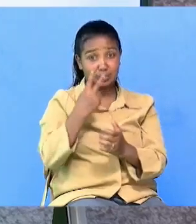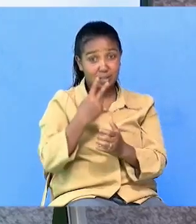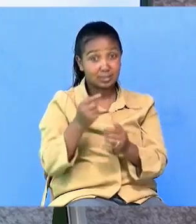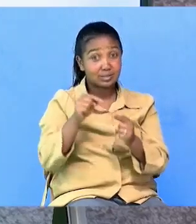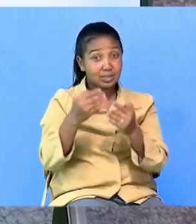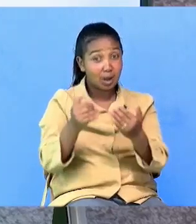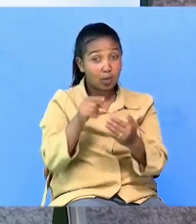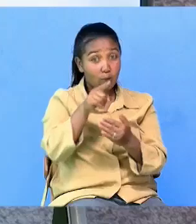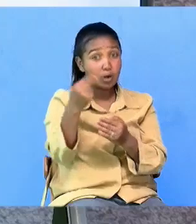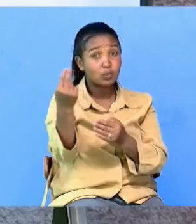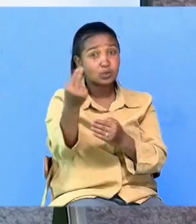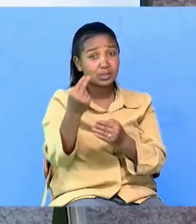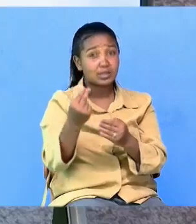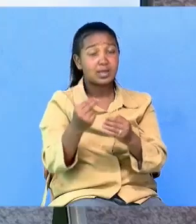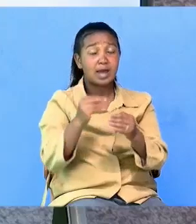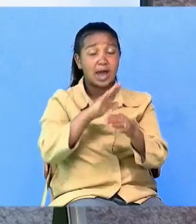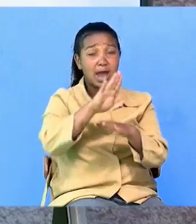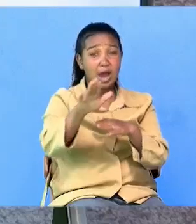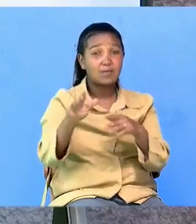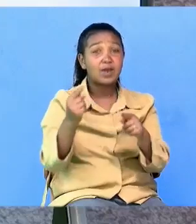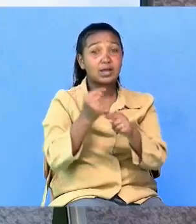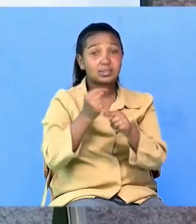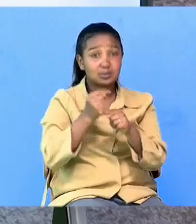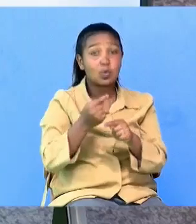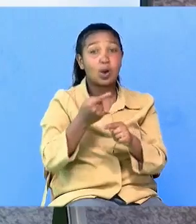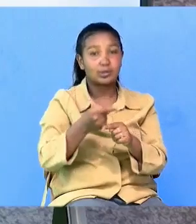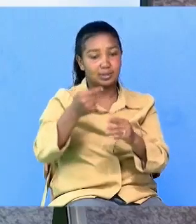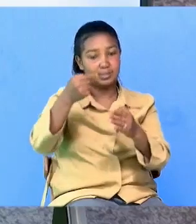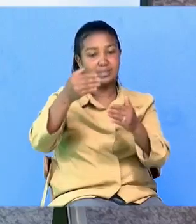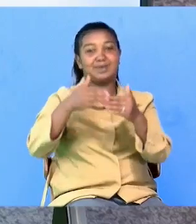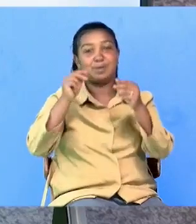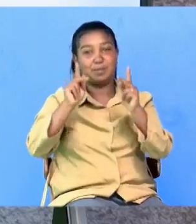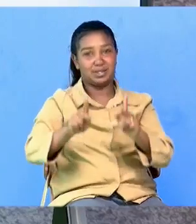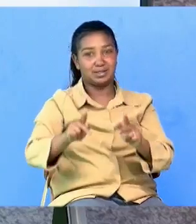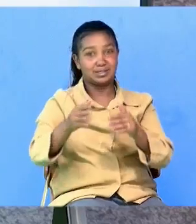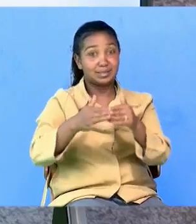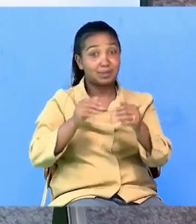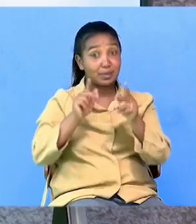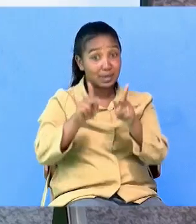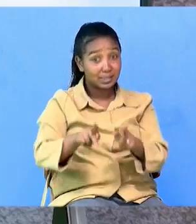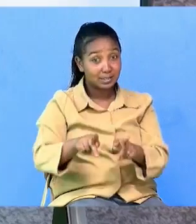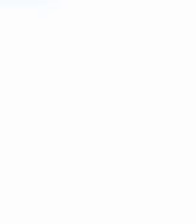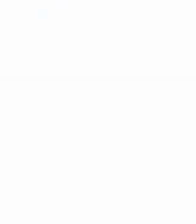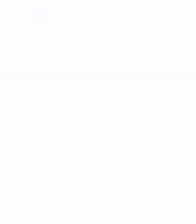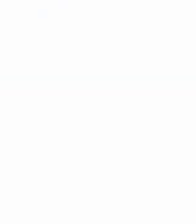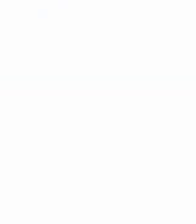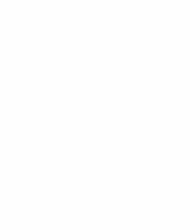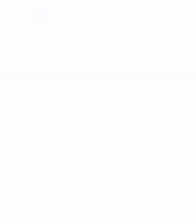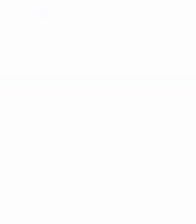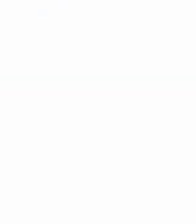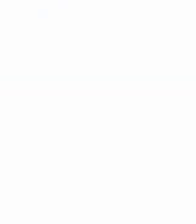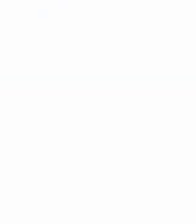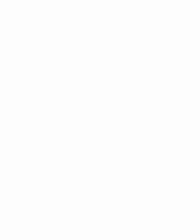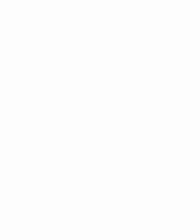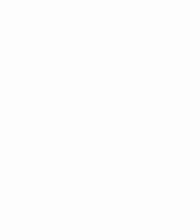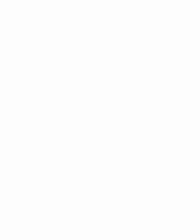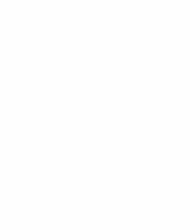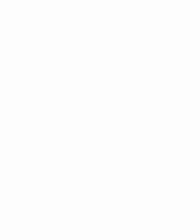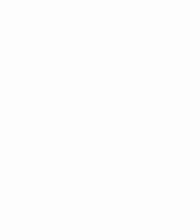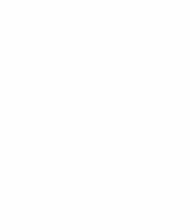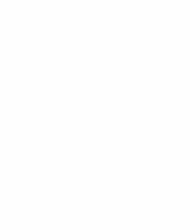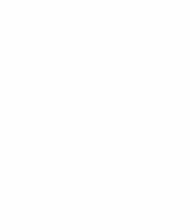still now you are using every actions in the simple present tense. So simple present tense is a powerful